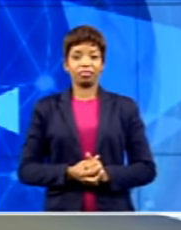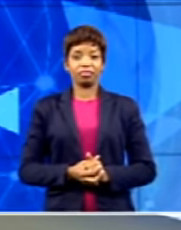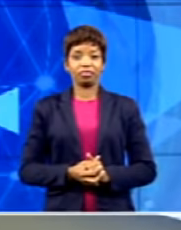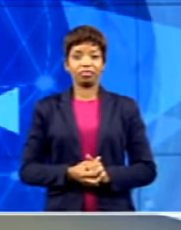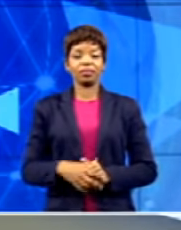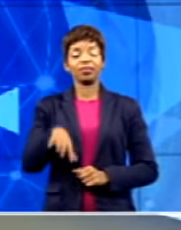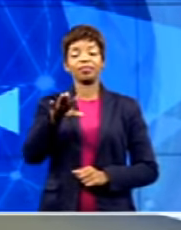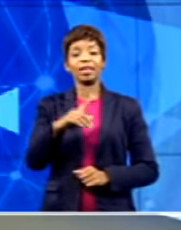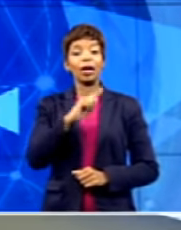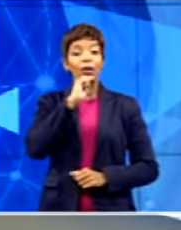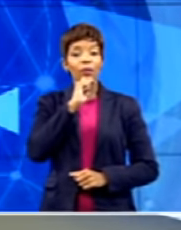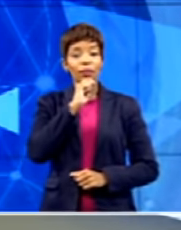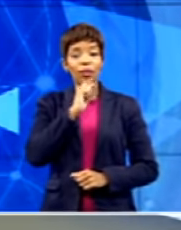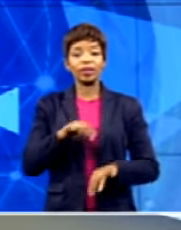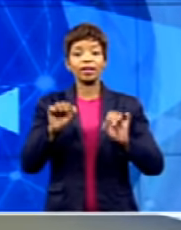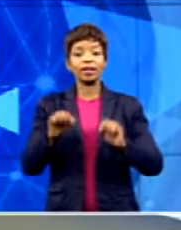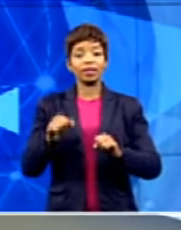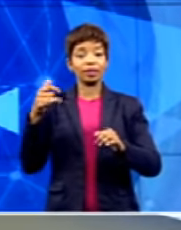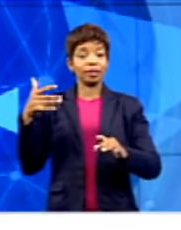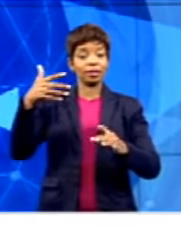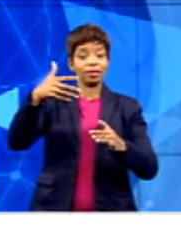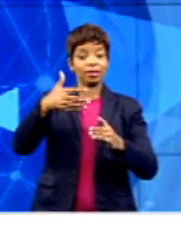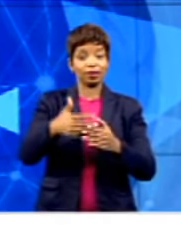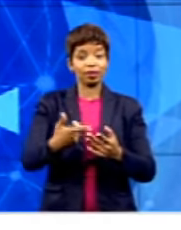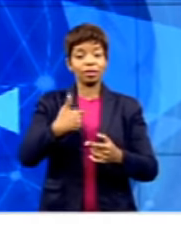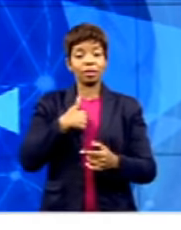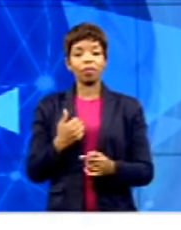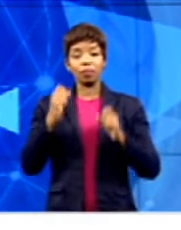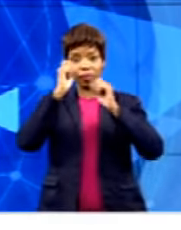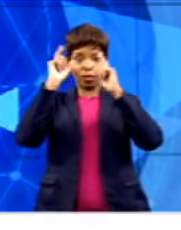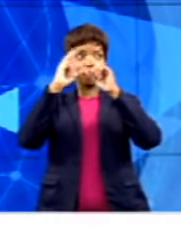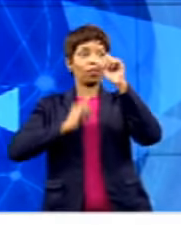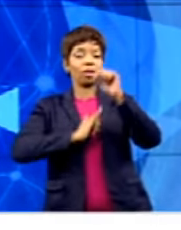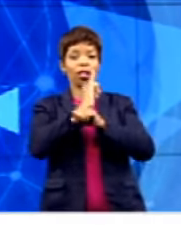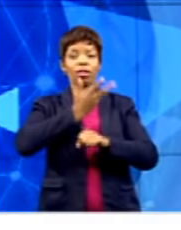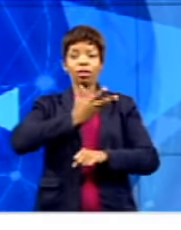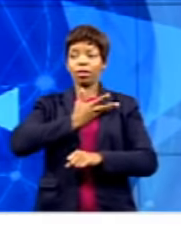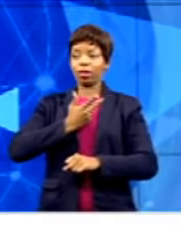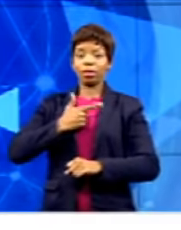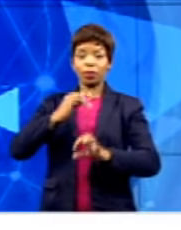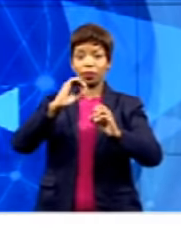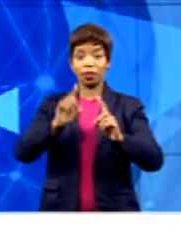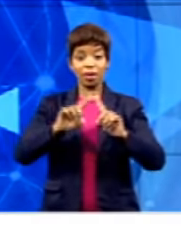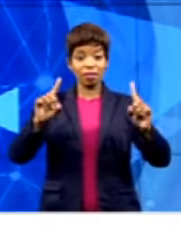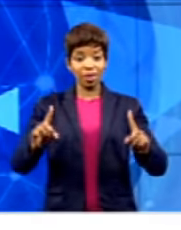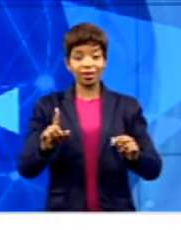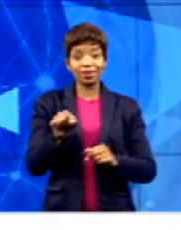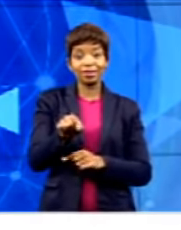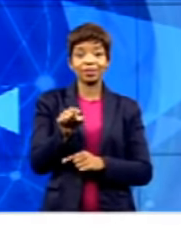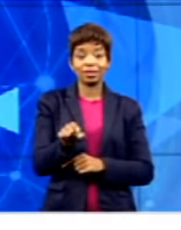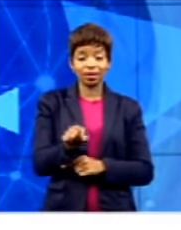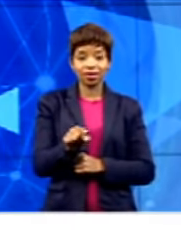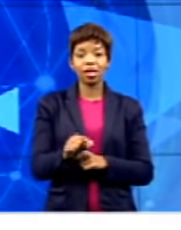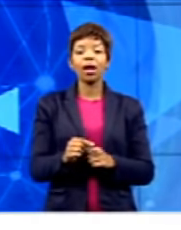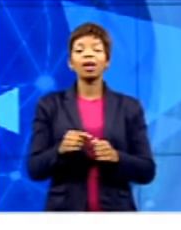Good morning, Leanne. Well, it's been a while since I had to wake up this early, but good to be on Morning Live. As you said, a couple of testing stations open up around the country.